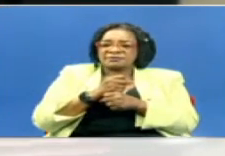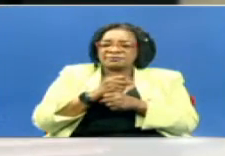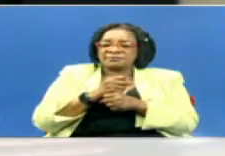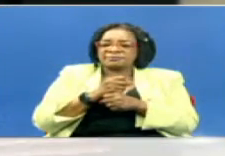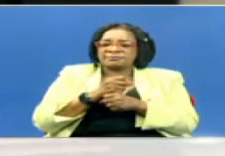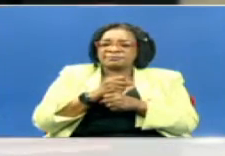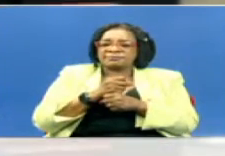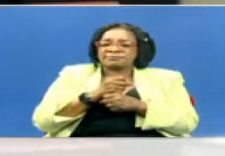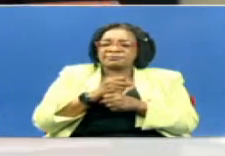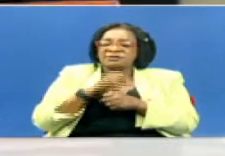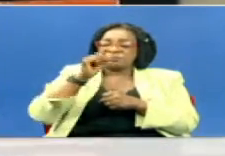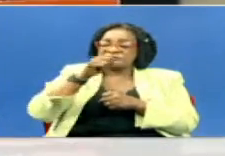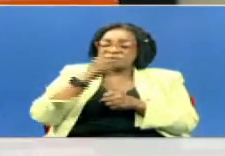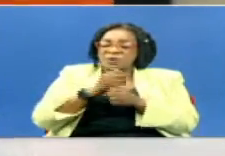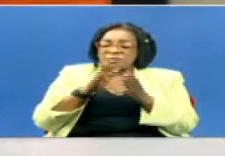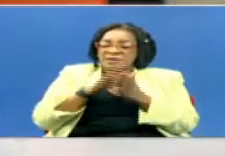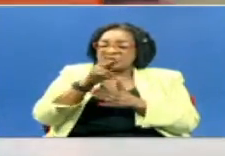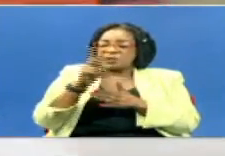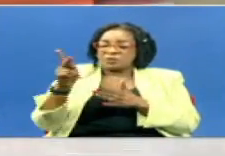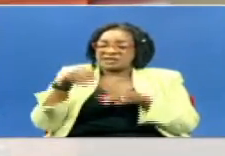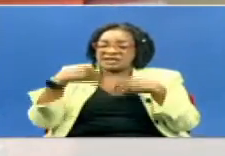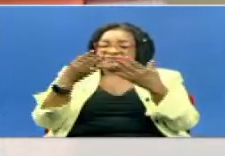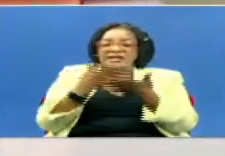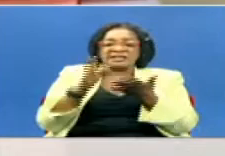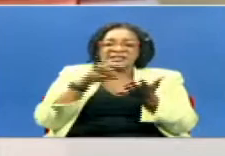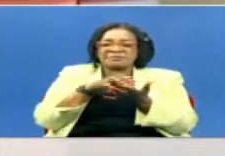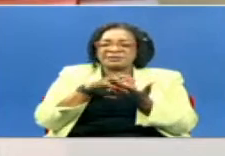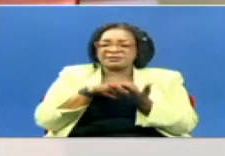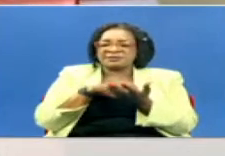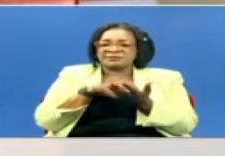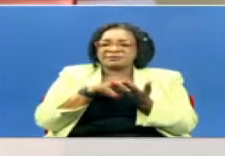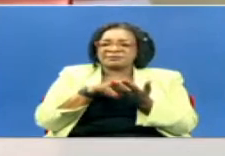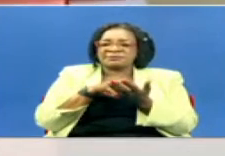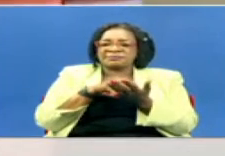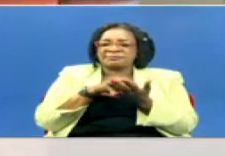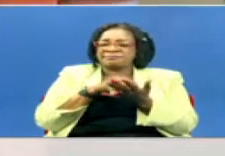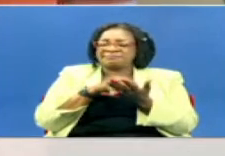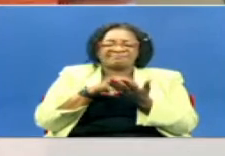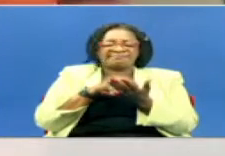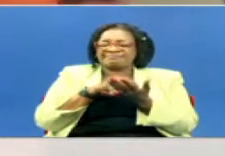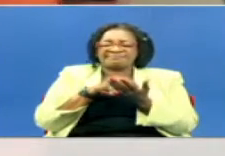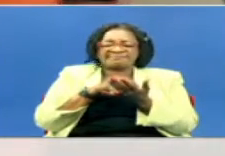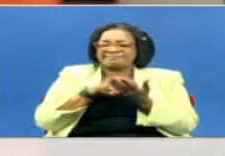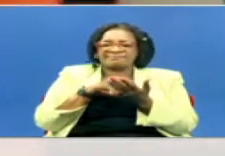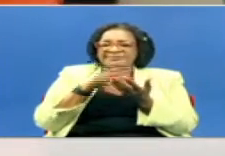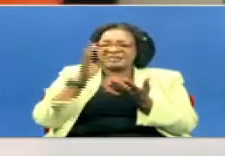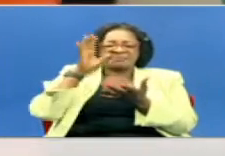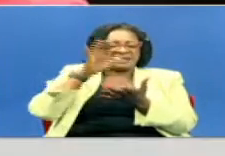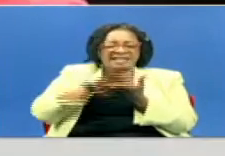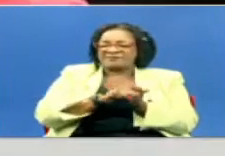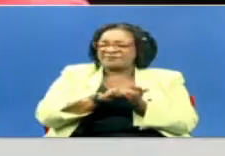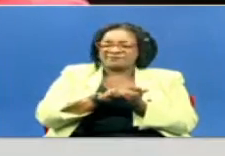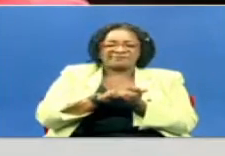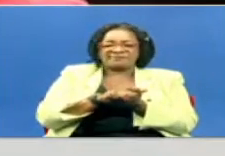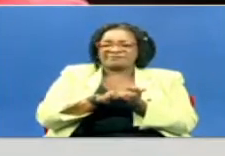Kenya Kwanza given any circumstance? No, I don't believe in absolutes.